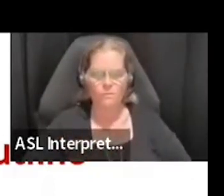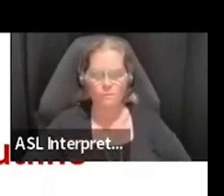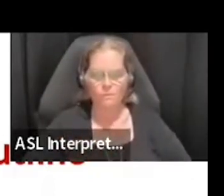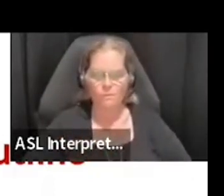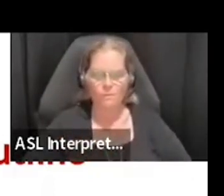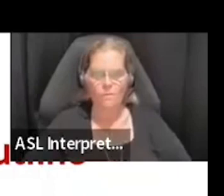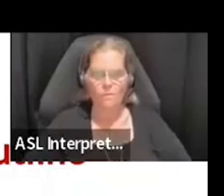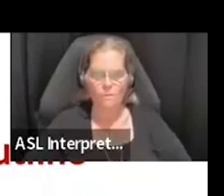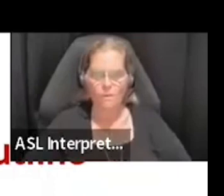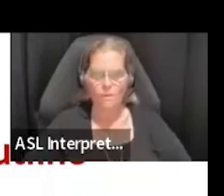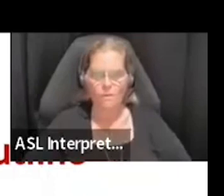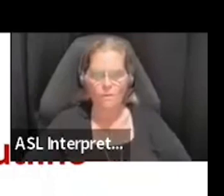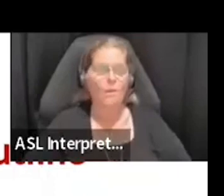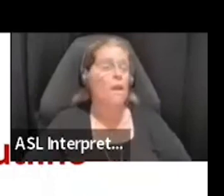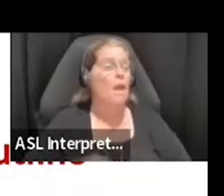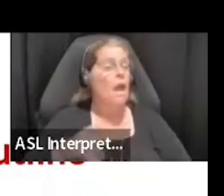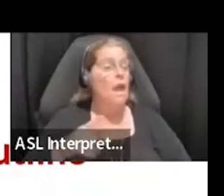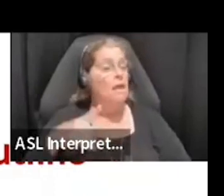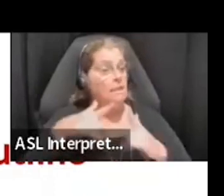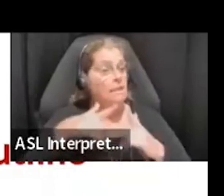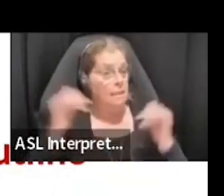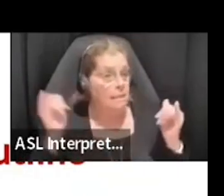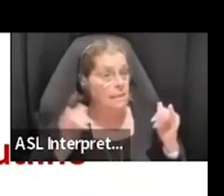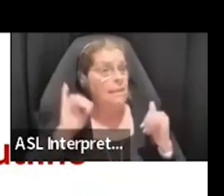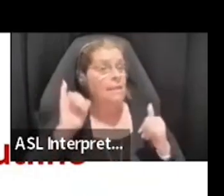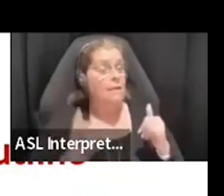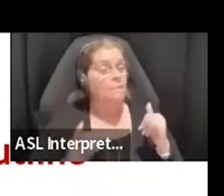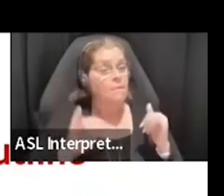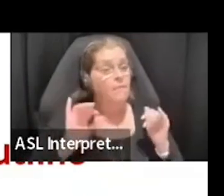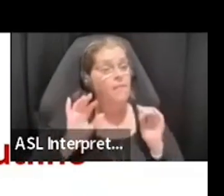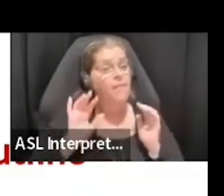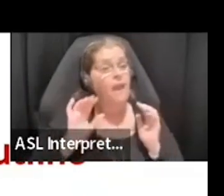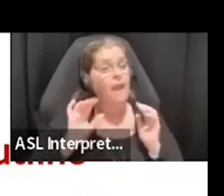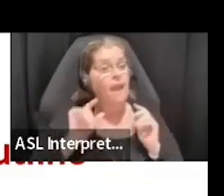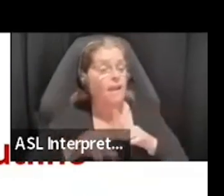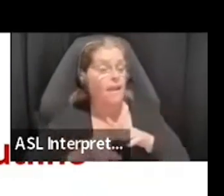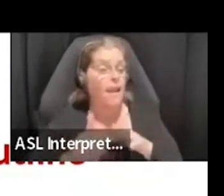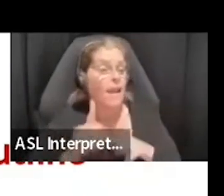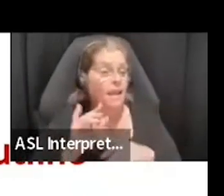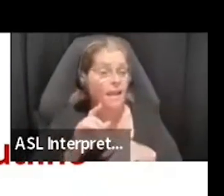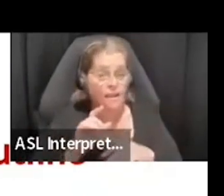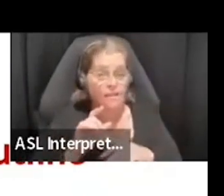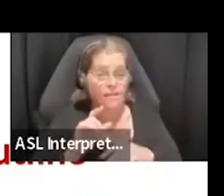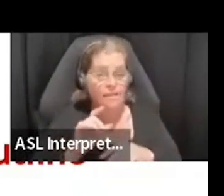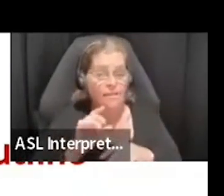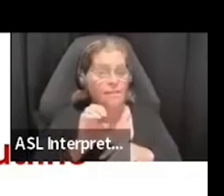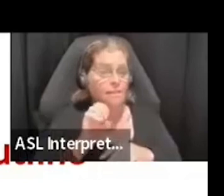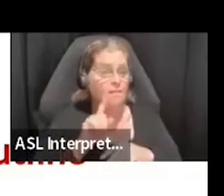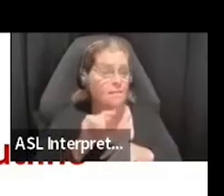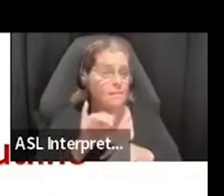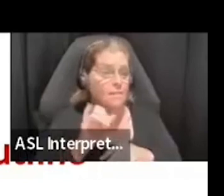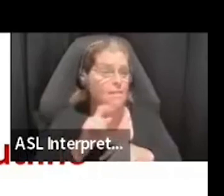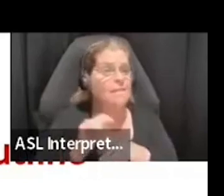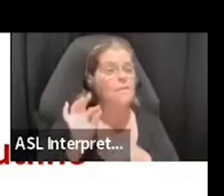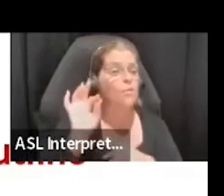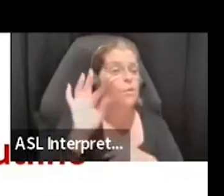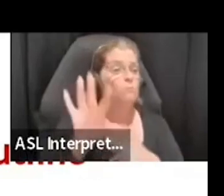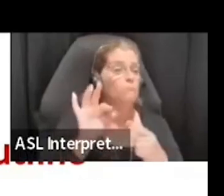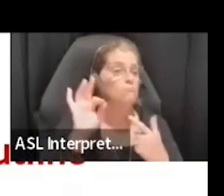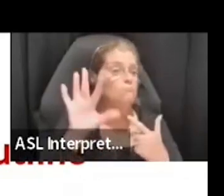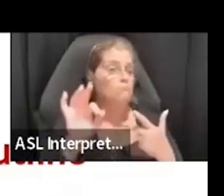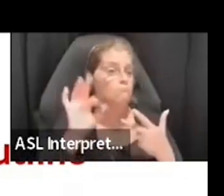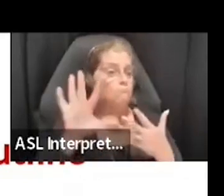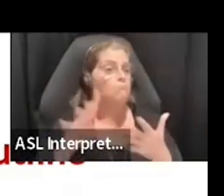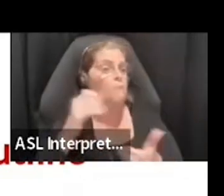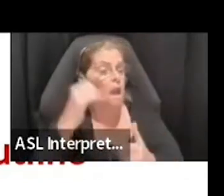kinds of recommendations that you would like us to then discuss on this topic at the outset of our next meeting. And